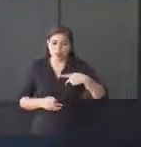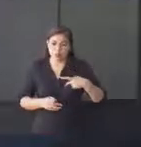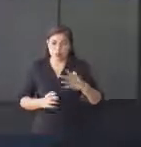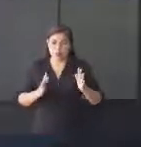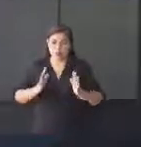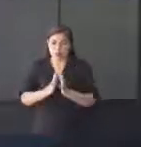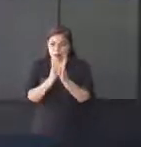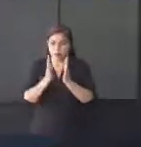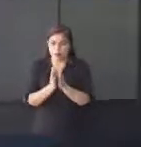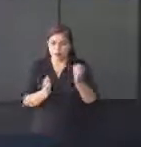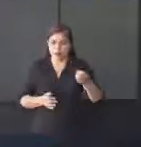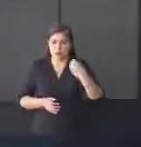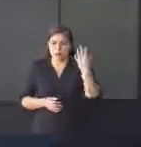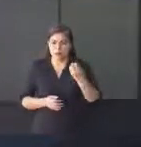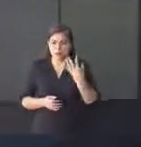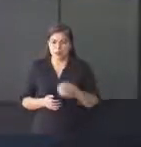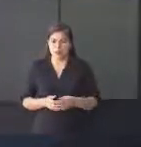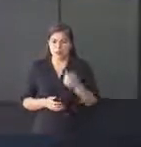panelists?